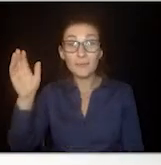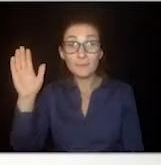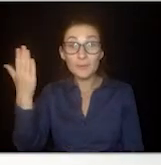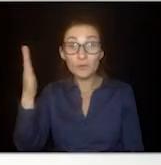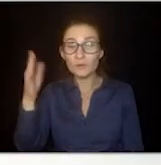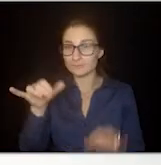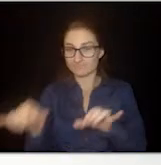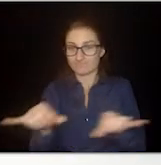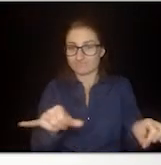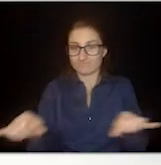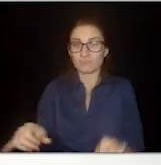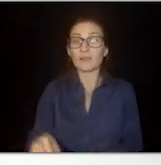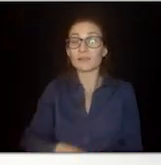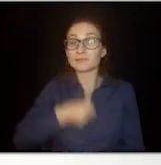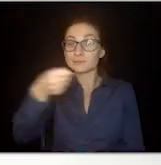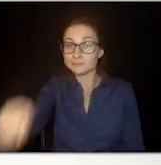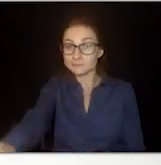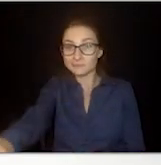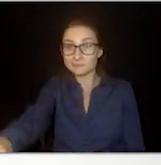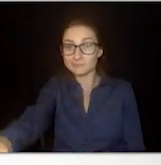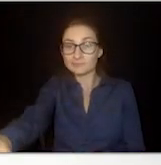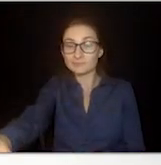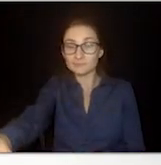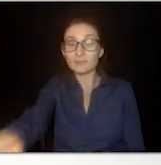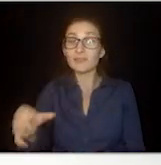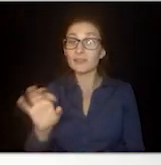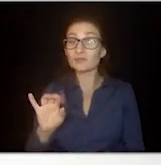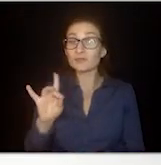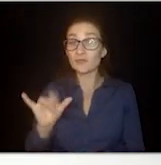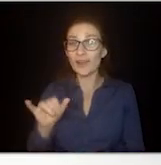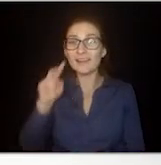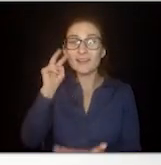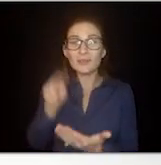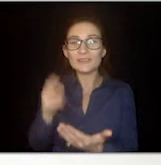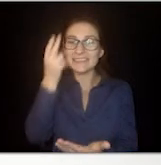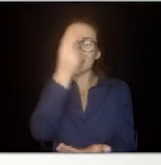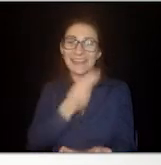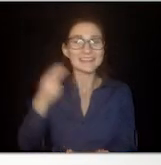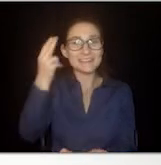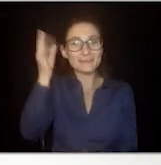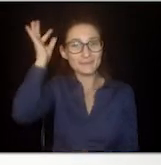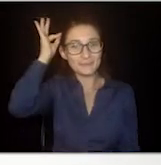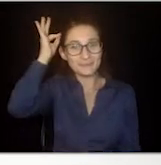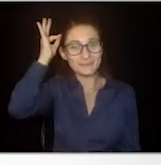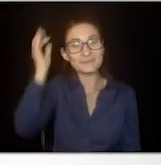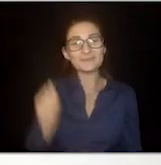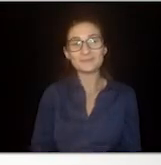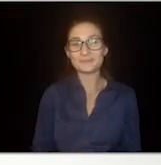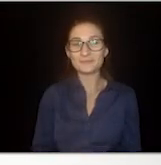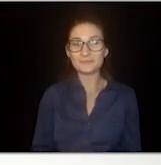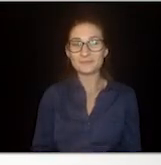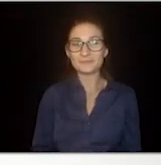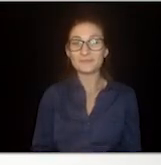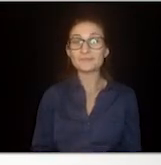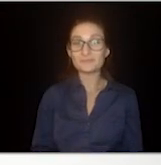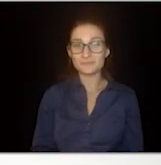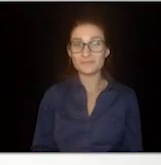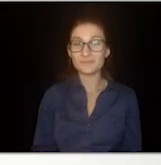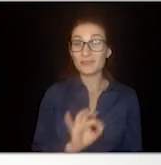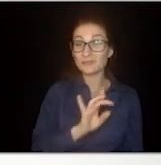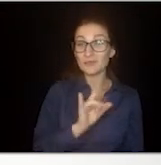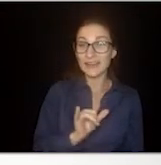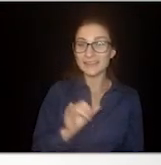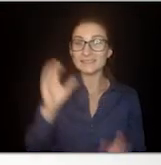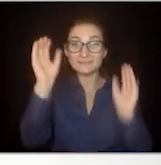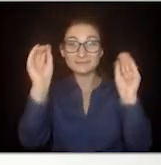second identical mirror in the fourth box as Ms. Prey says, Freddie looks at his handsome hair. Freddie